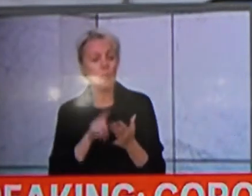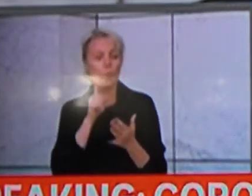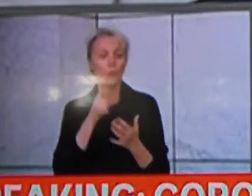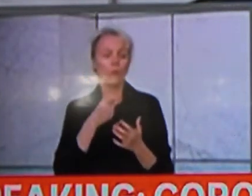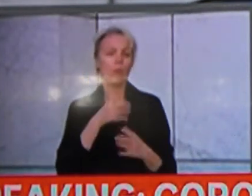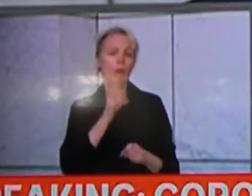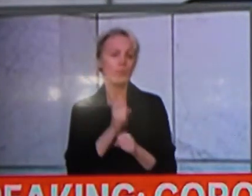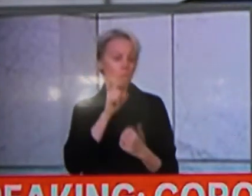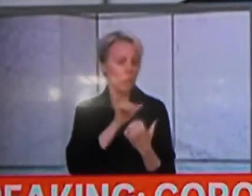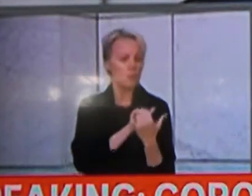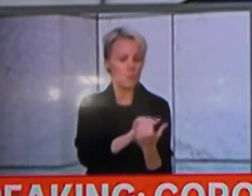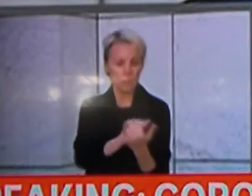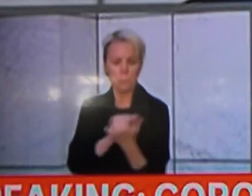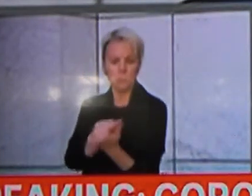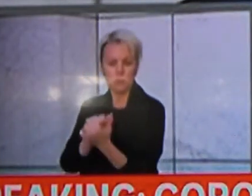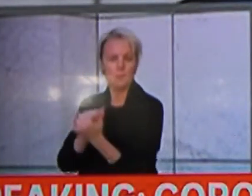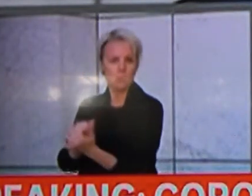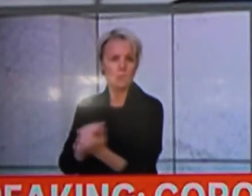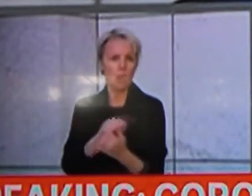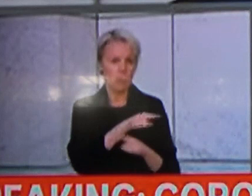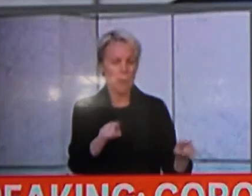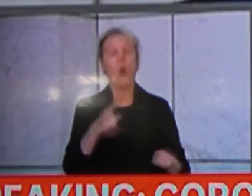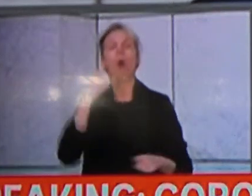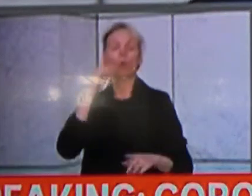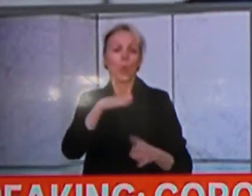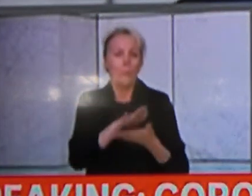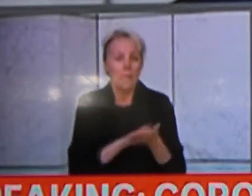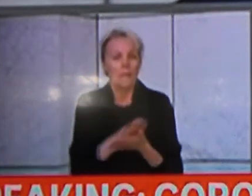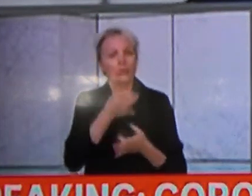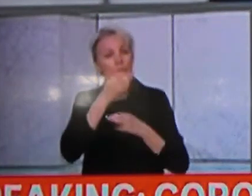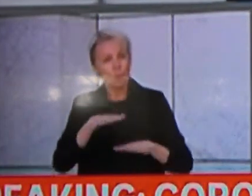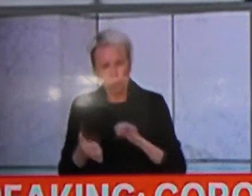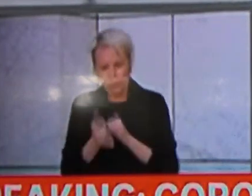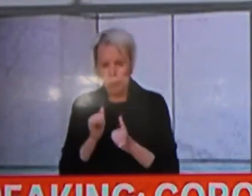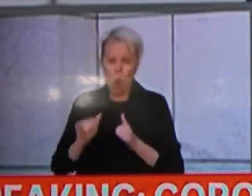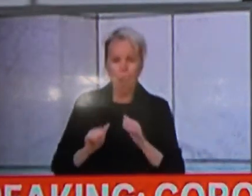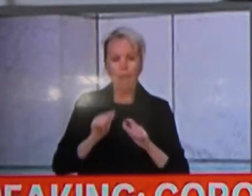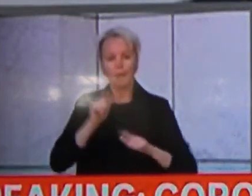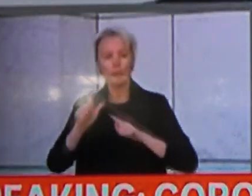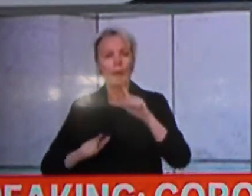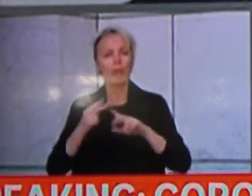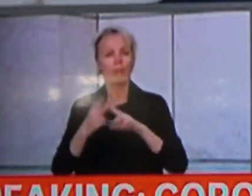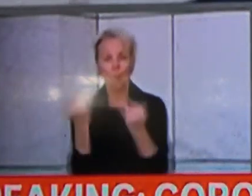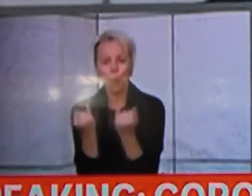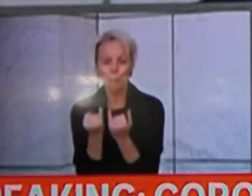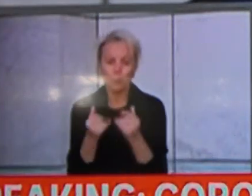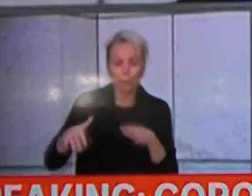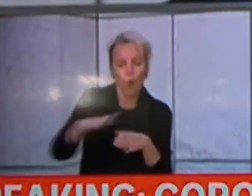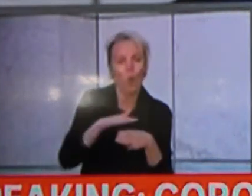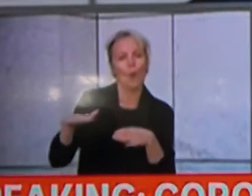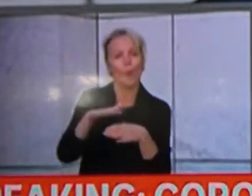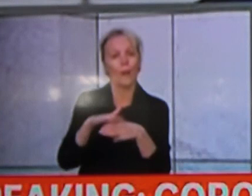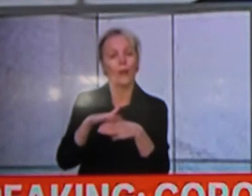about how those arrangements. I thought you were talking about children's sport, people travelling to competitions and down, the nationals for